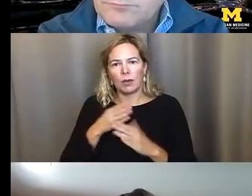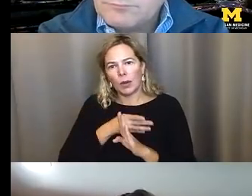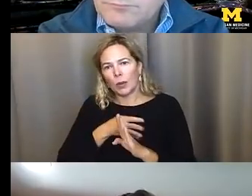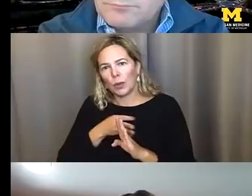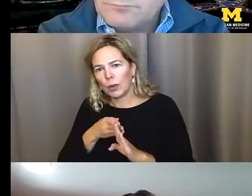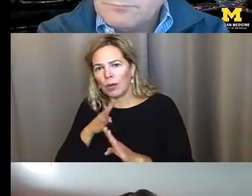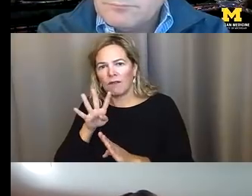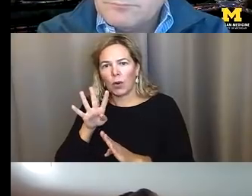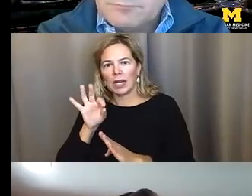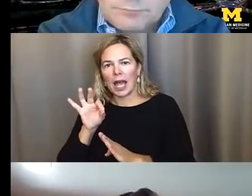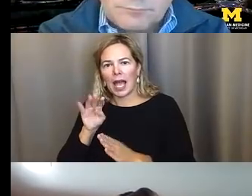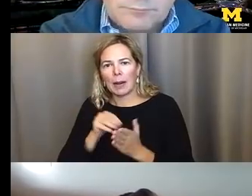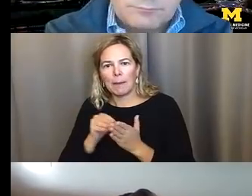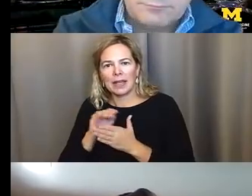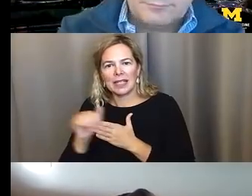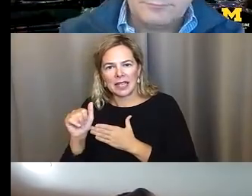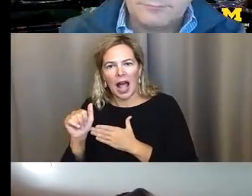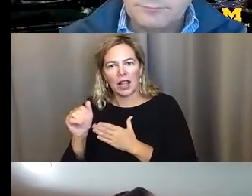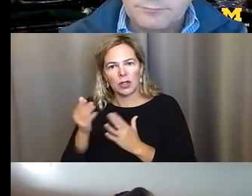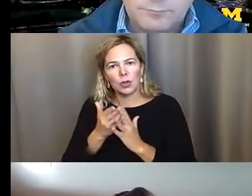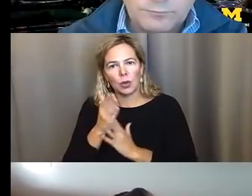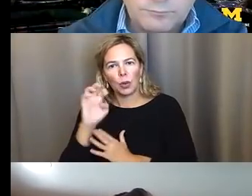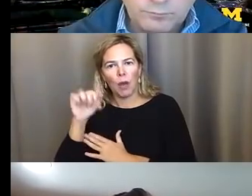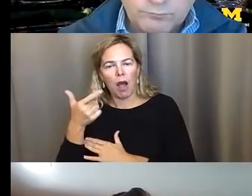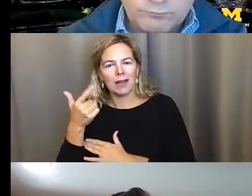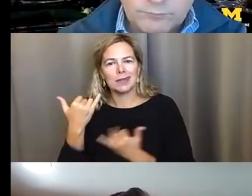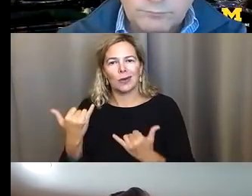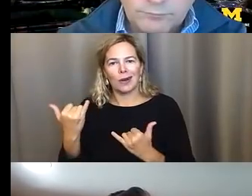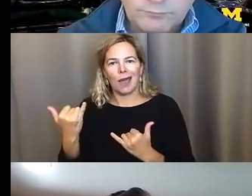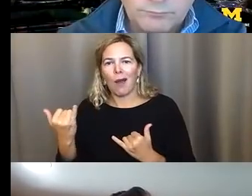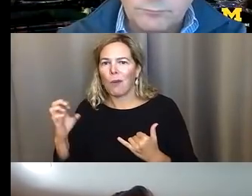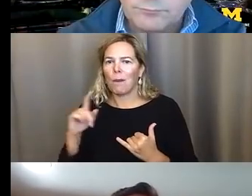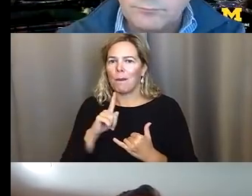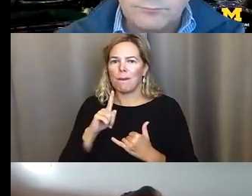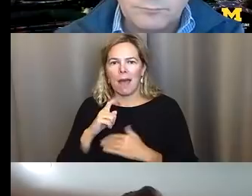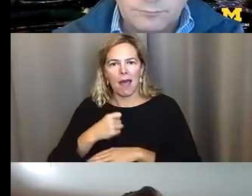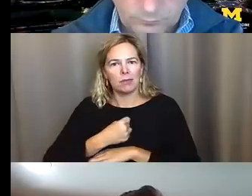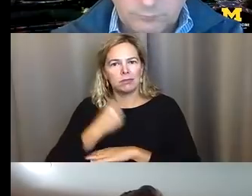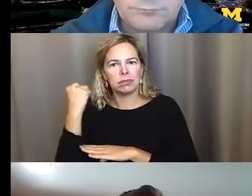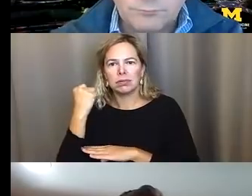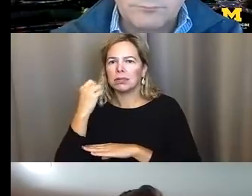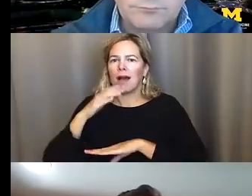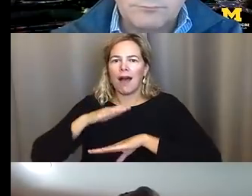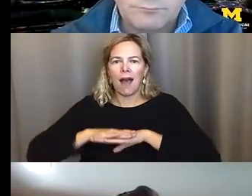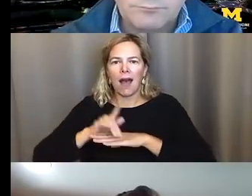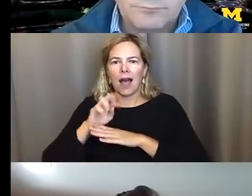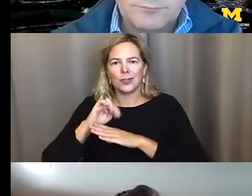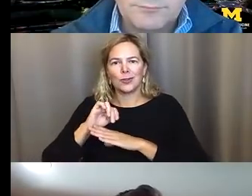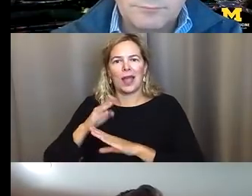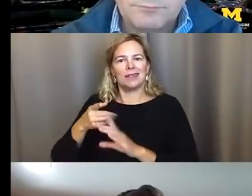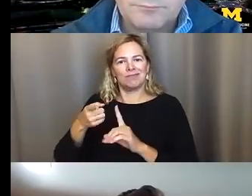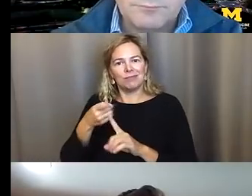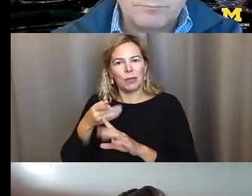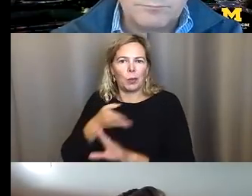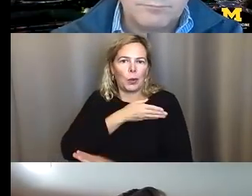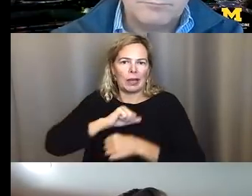are back on track to be where we expected to be pre-pandemic. And so as